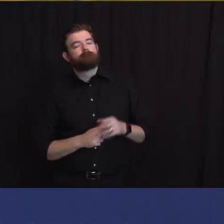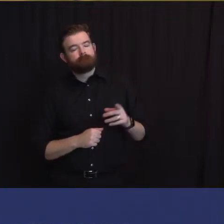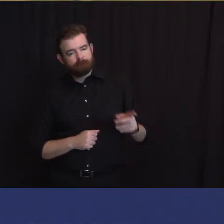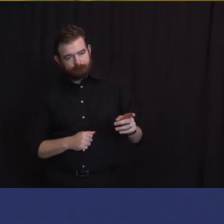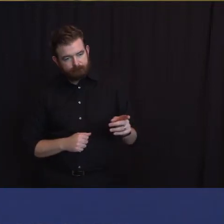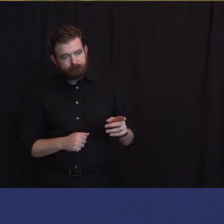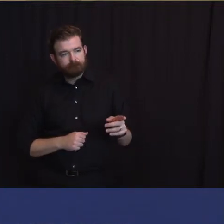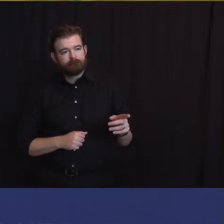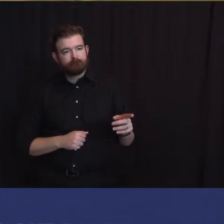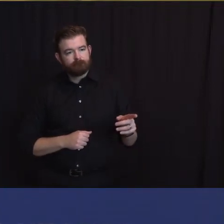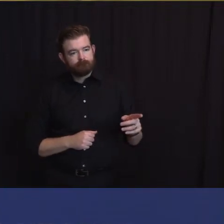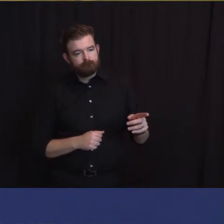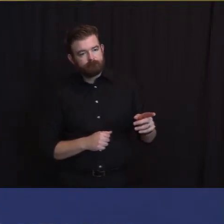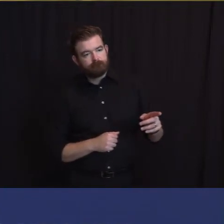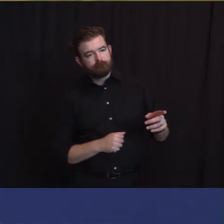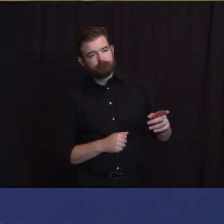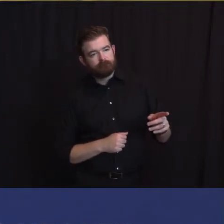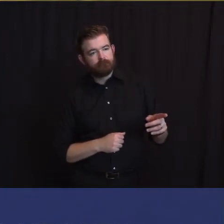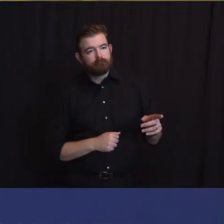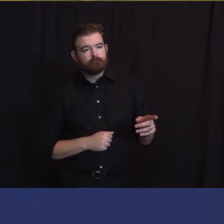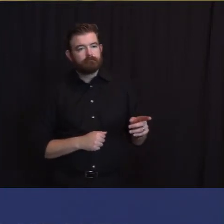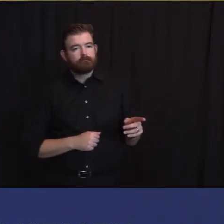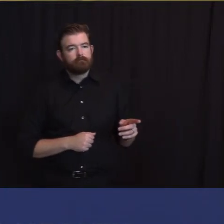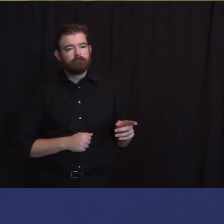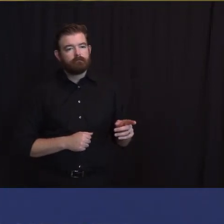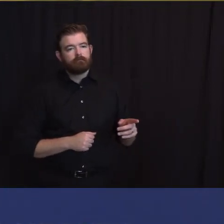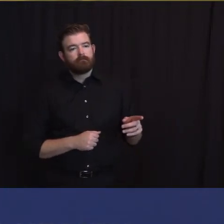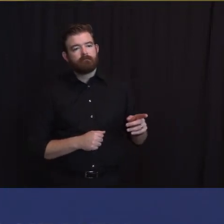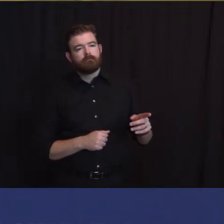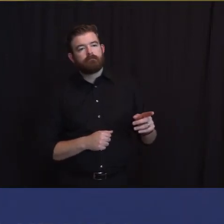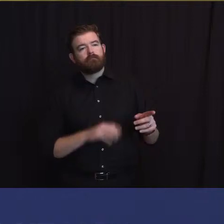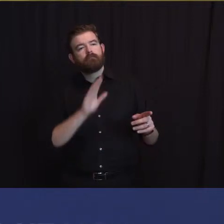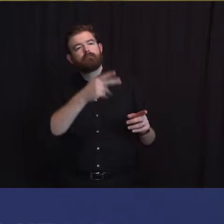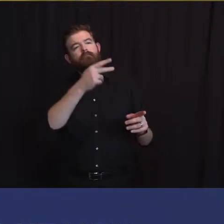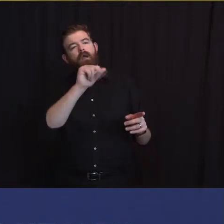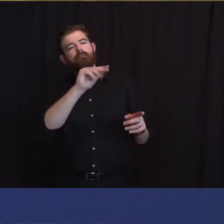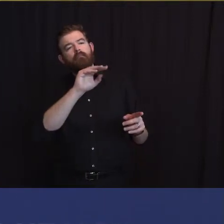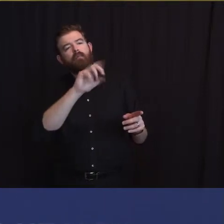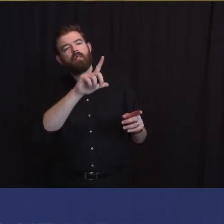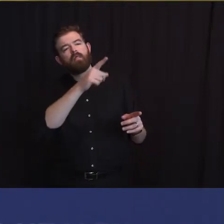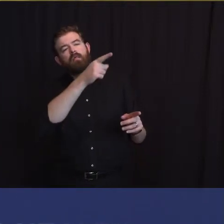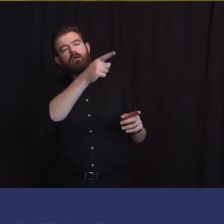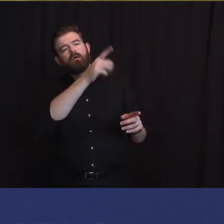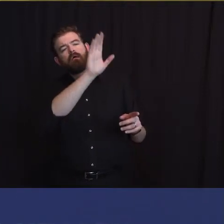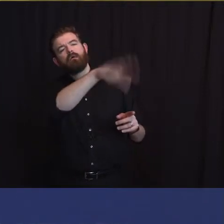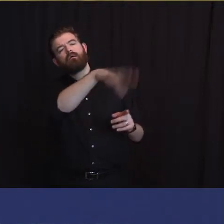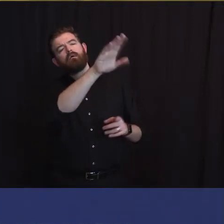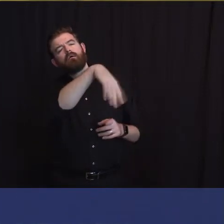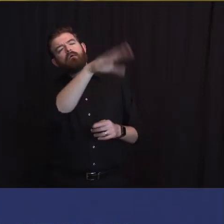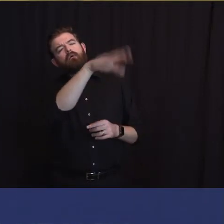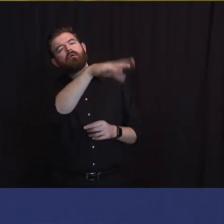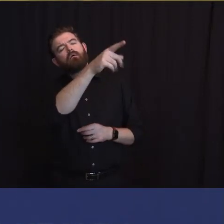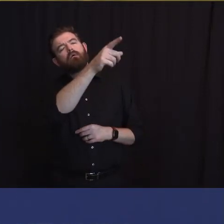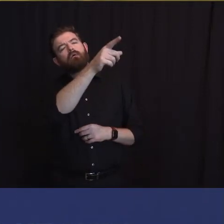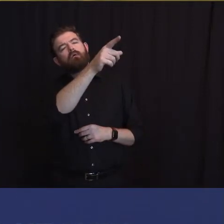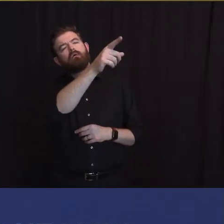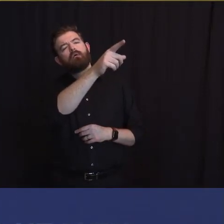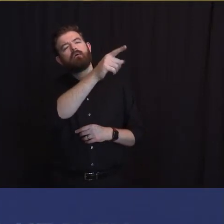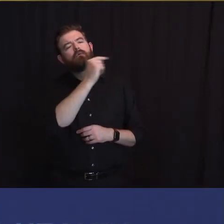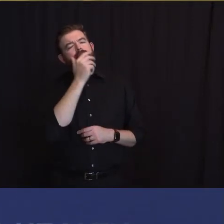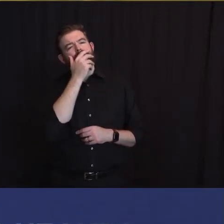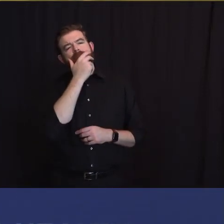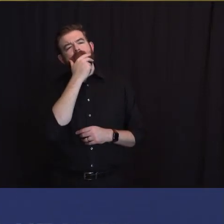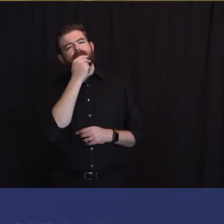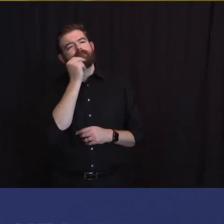I may want to come back to Paramount and of the legislation that we've suggested in 3.0.